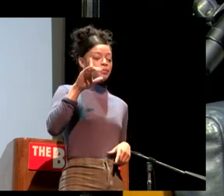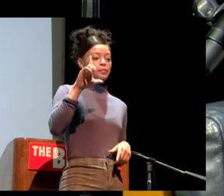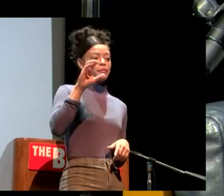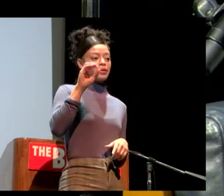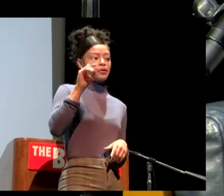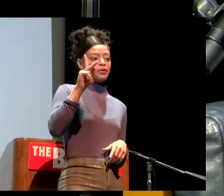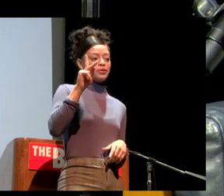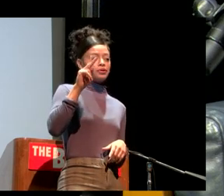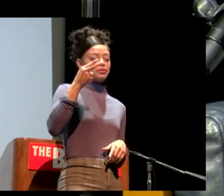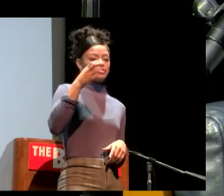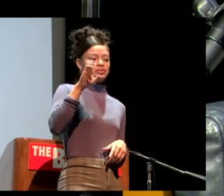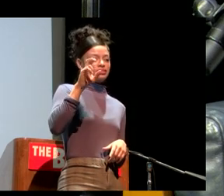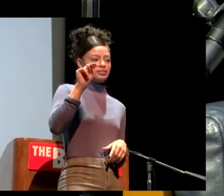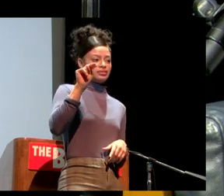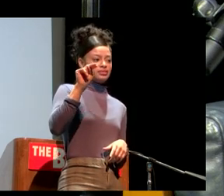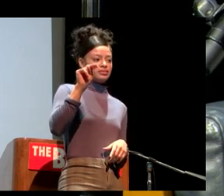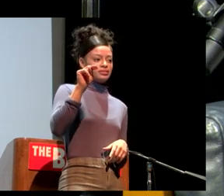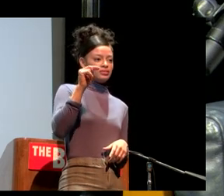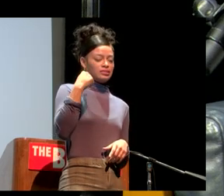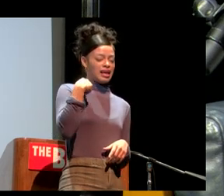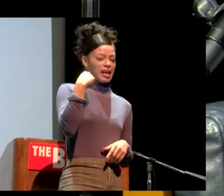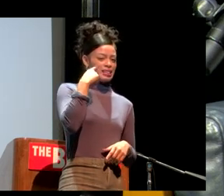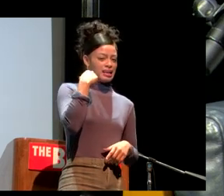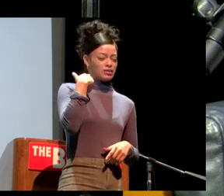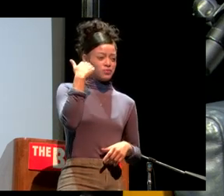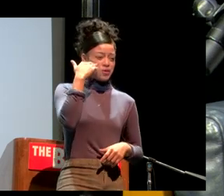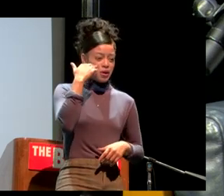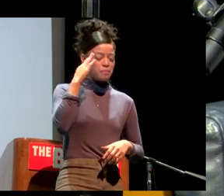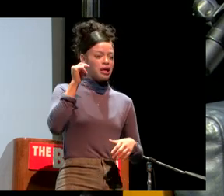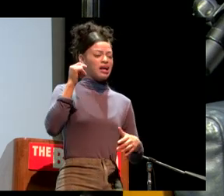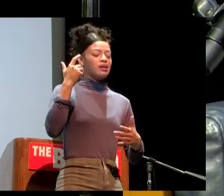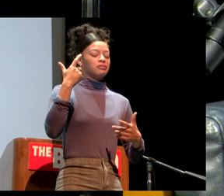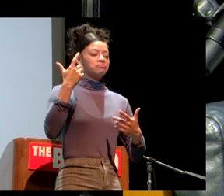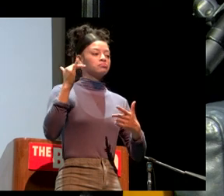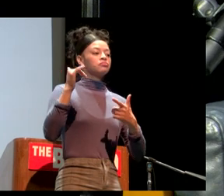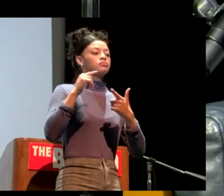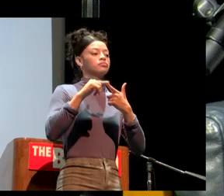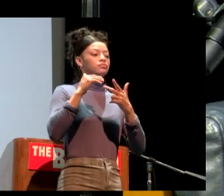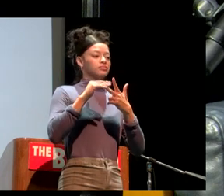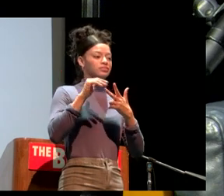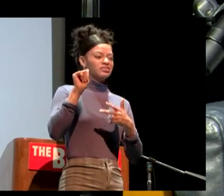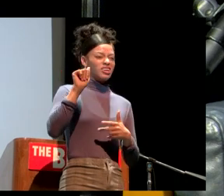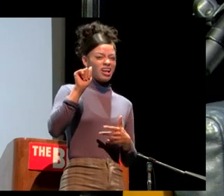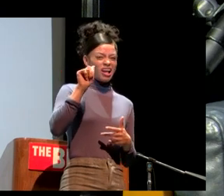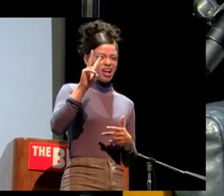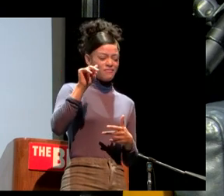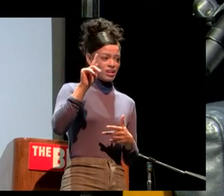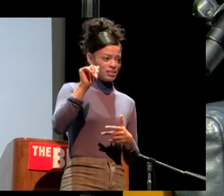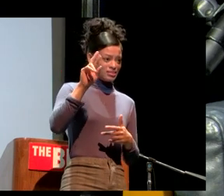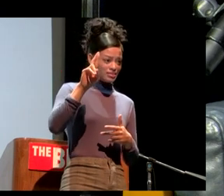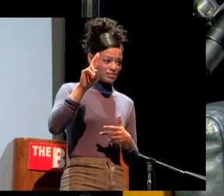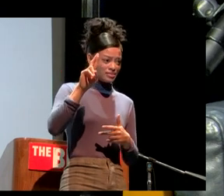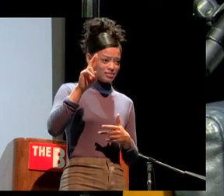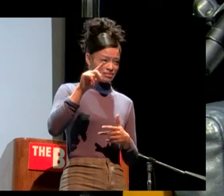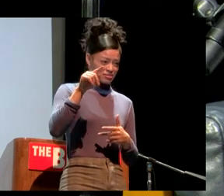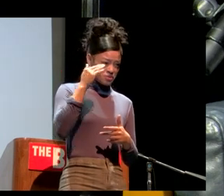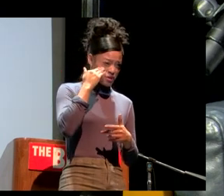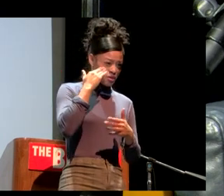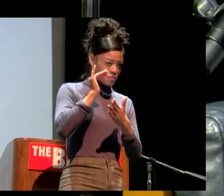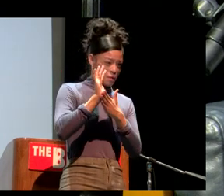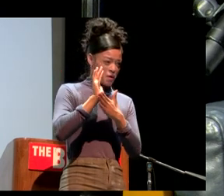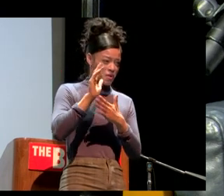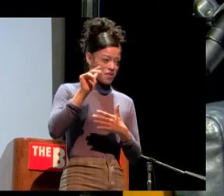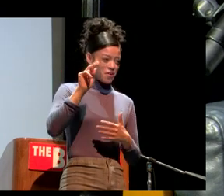and I think in terms of an avatar, in terms of that an avatar represents